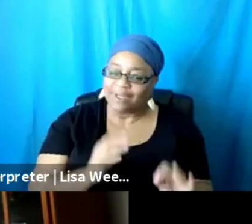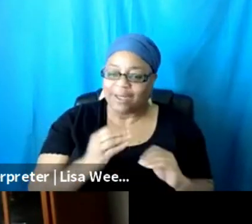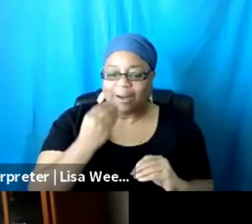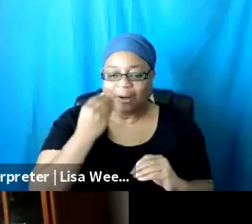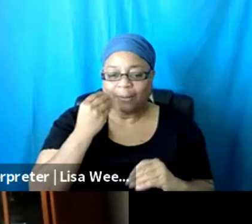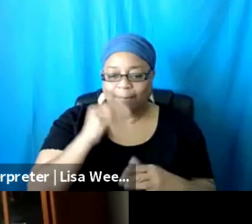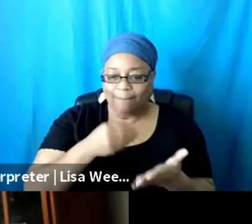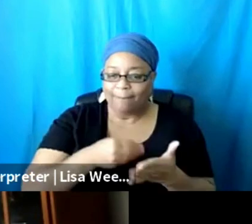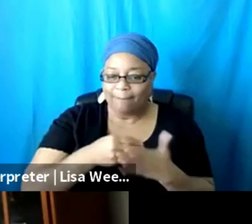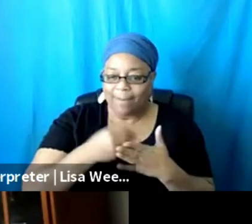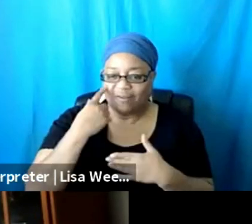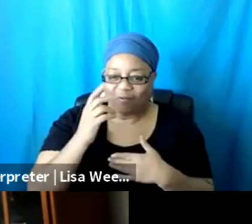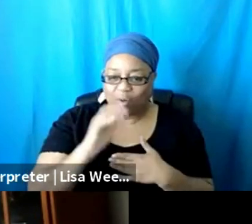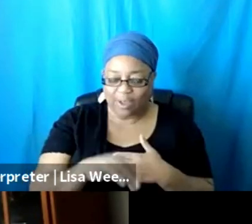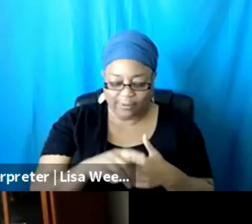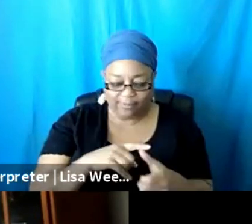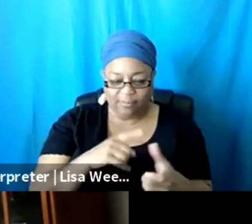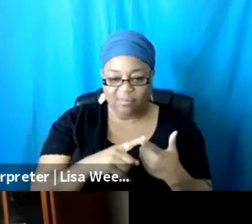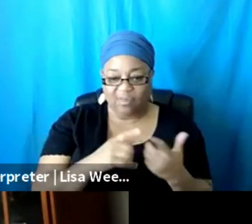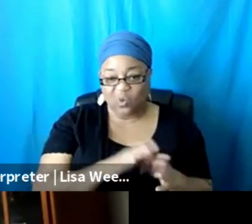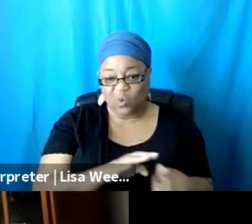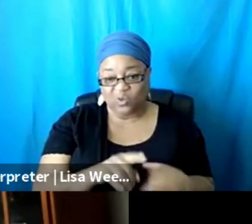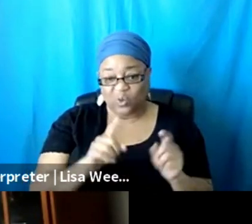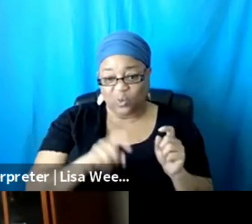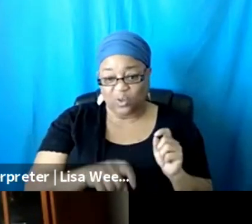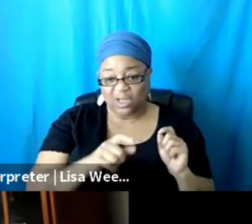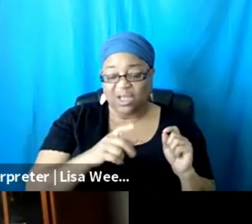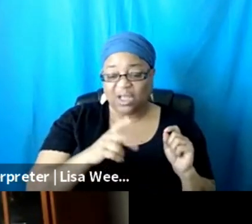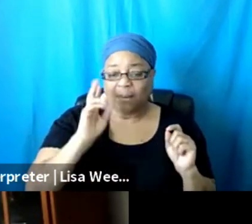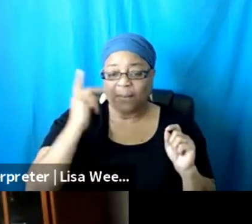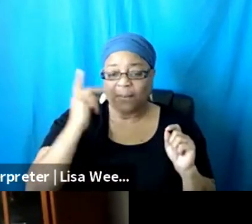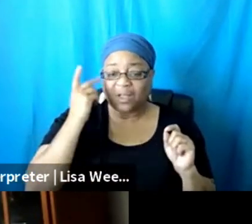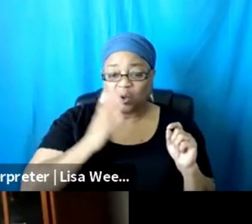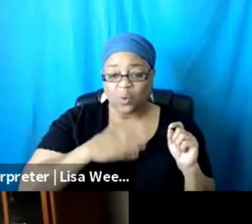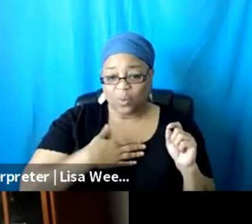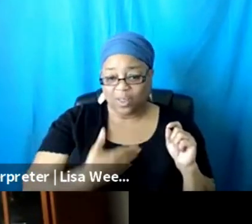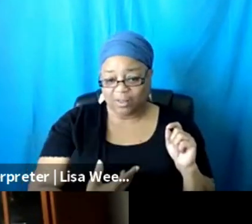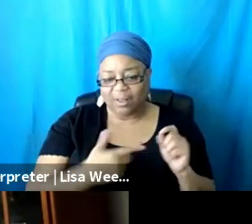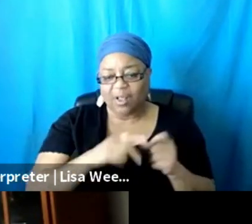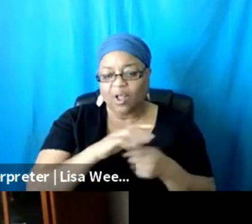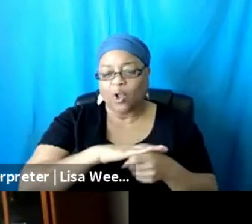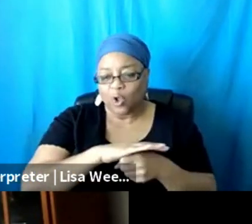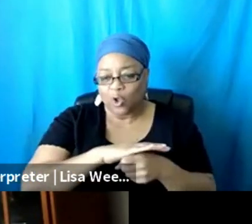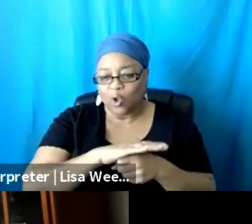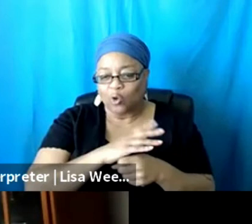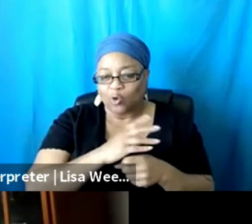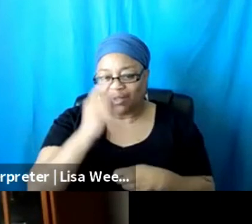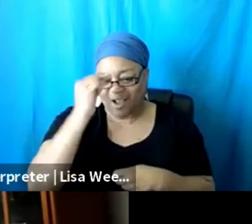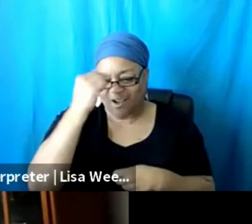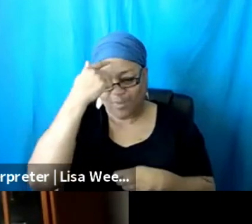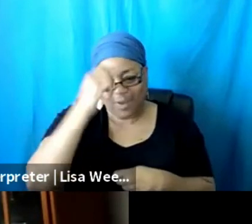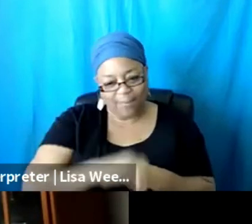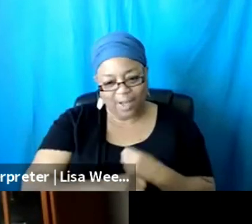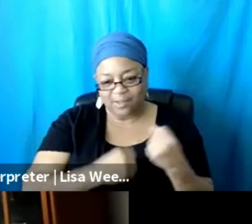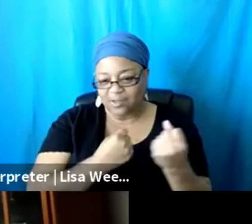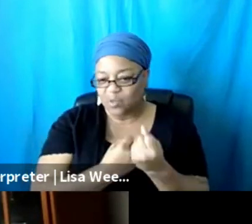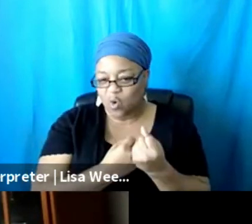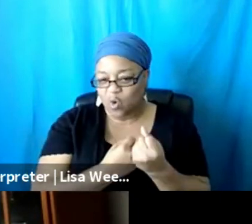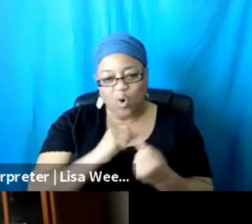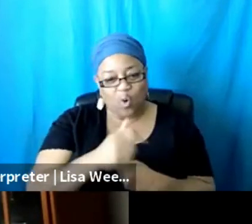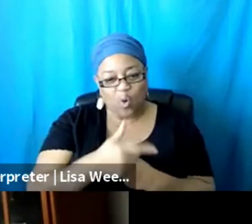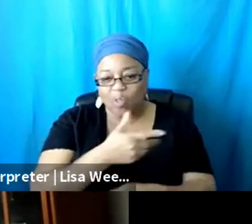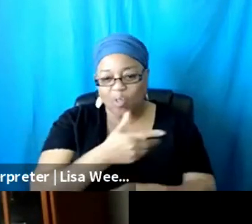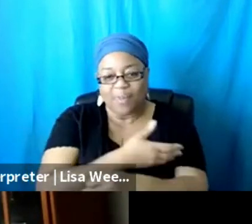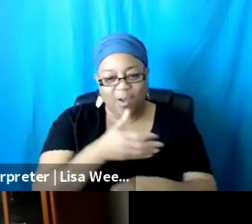something that's at that type of hyper-local neighborhood level, that local government has to be supportive if all of the power is